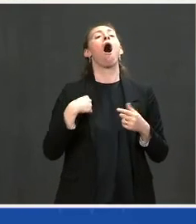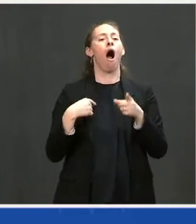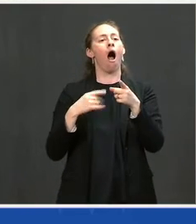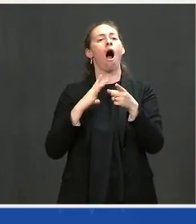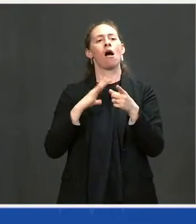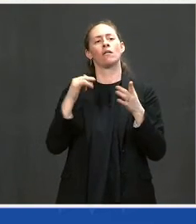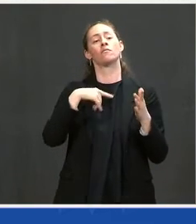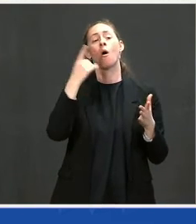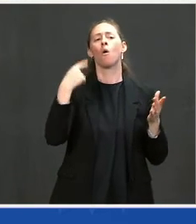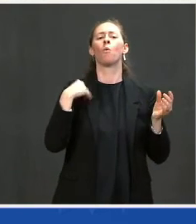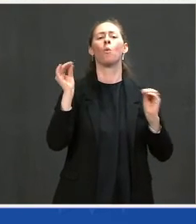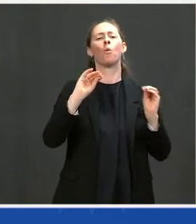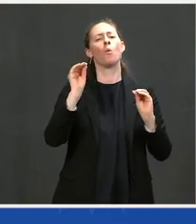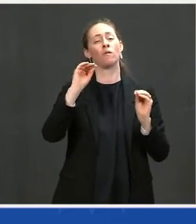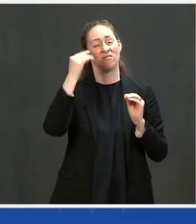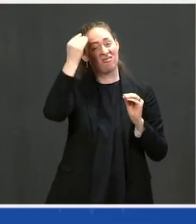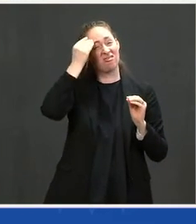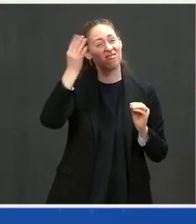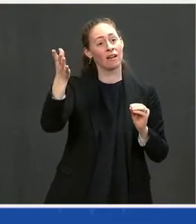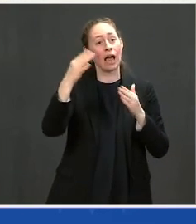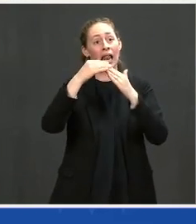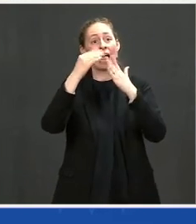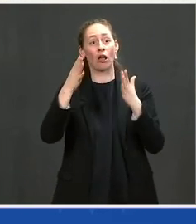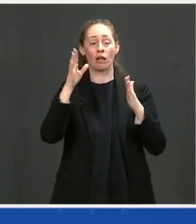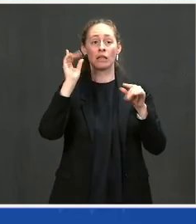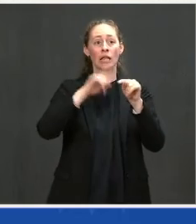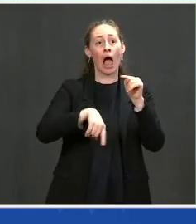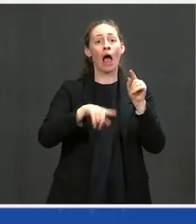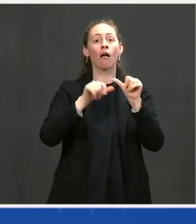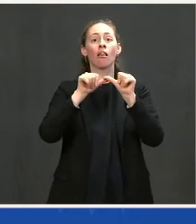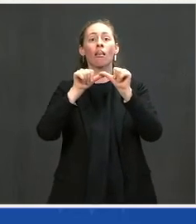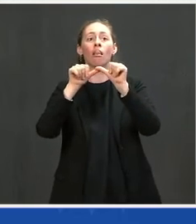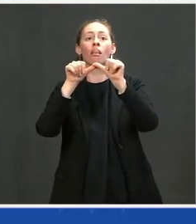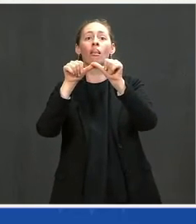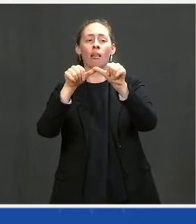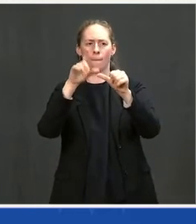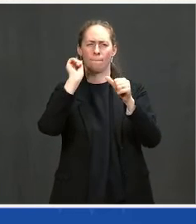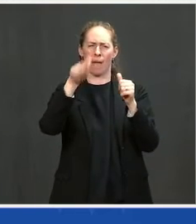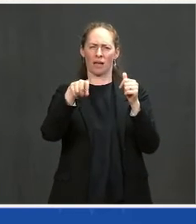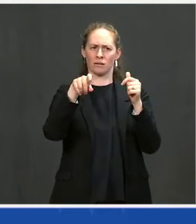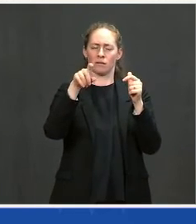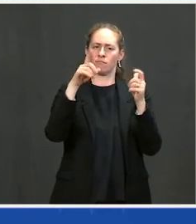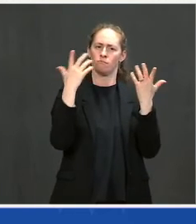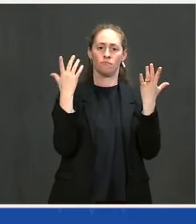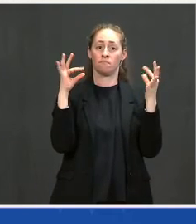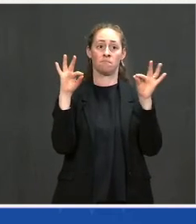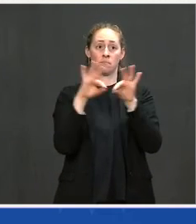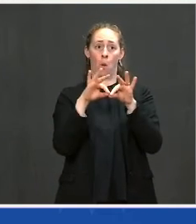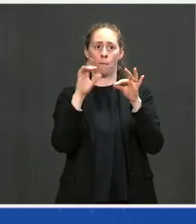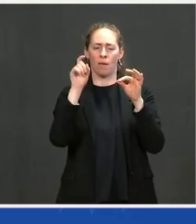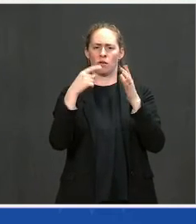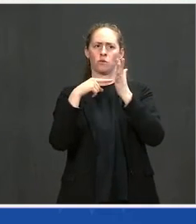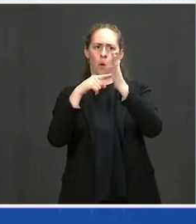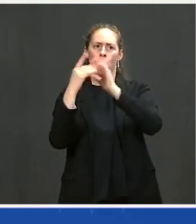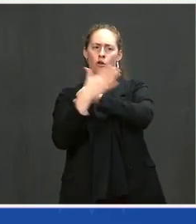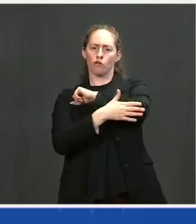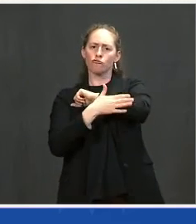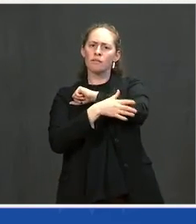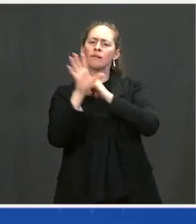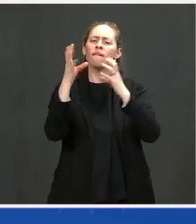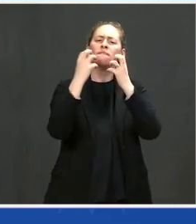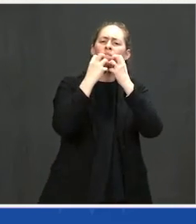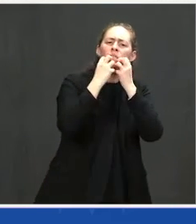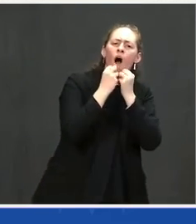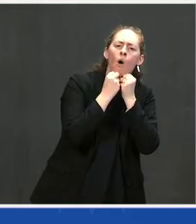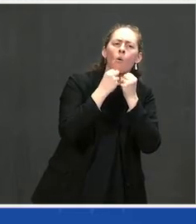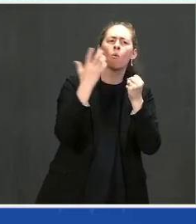position or her position unless they represent the values of the country. And I said, Mr. President, as